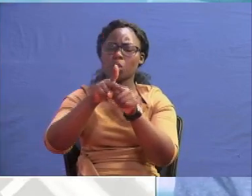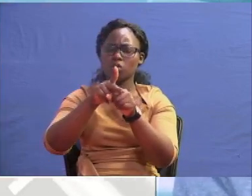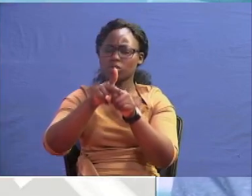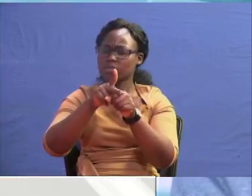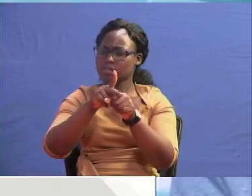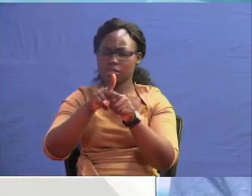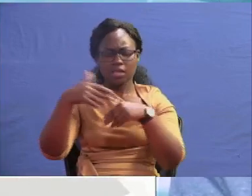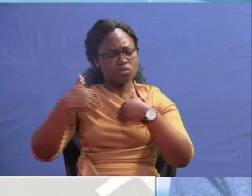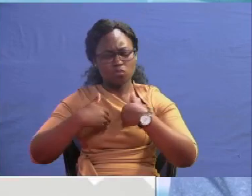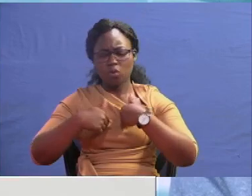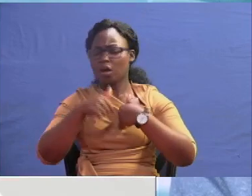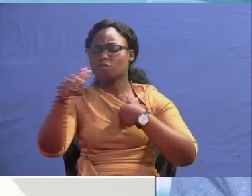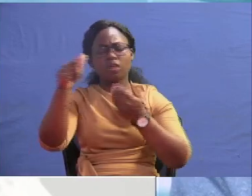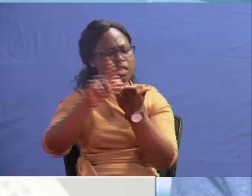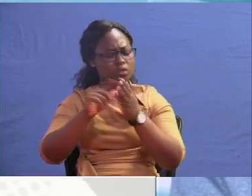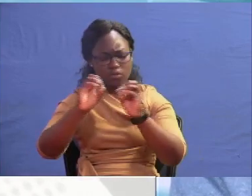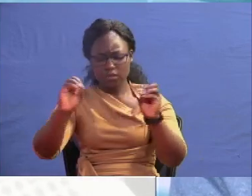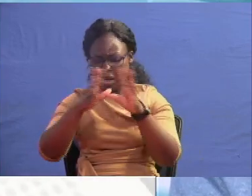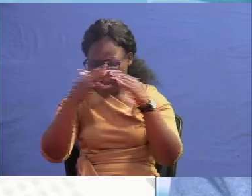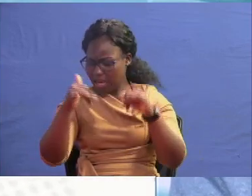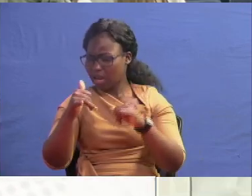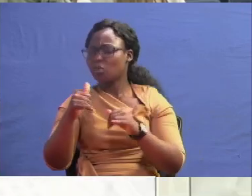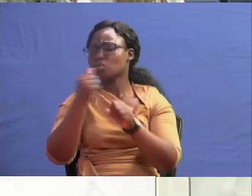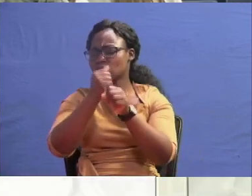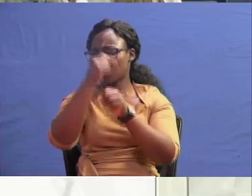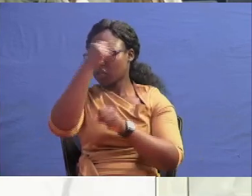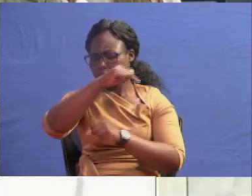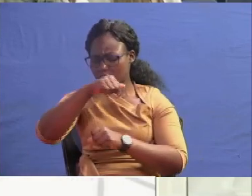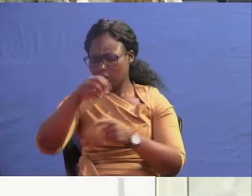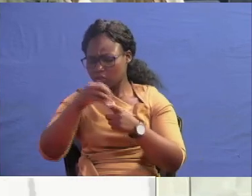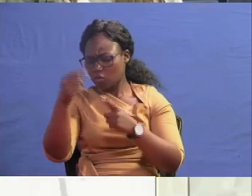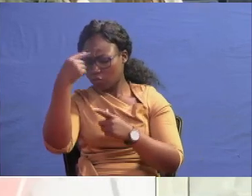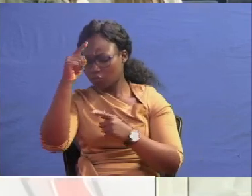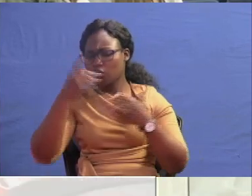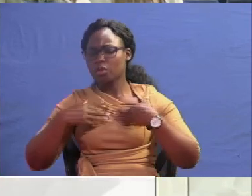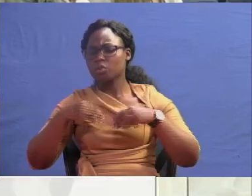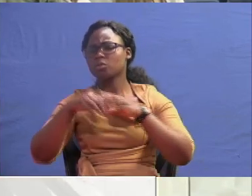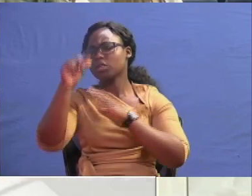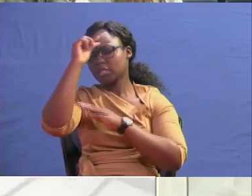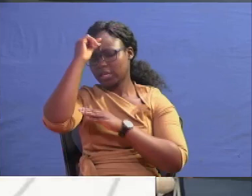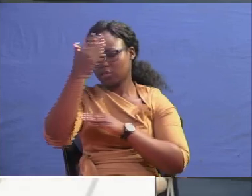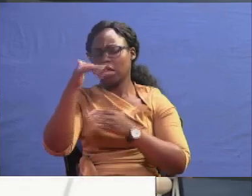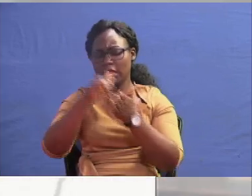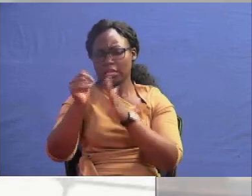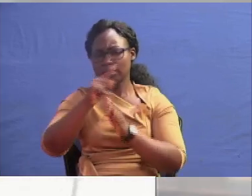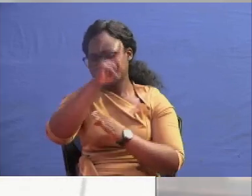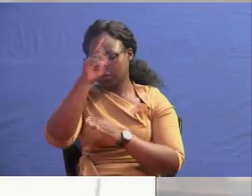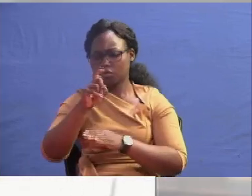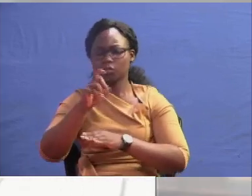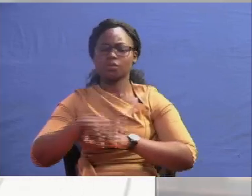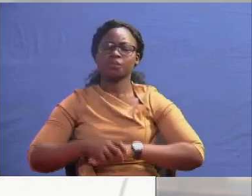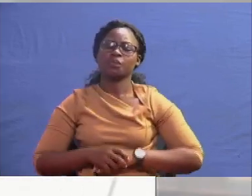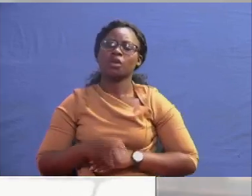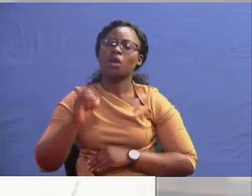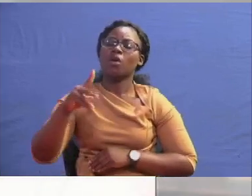going to take any more loans. So is it working for us, or is it working for the people in government? That is the question of the day. And